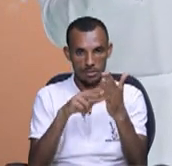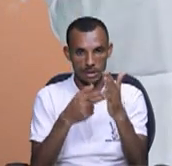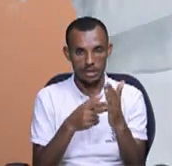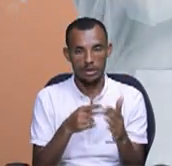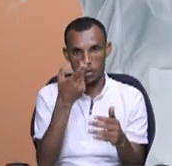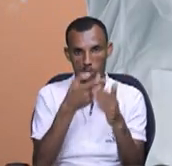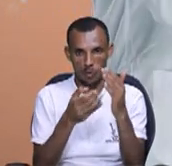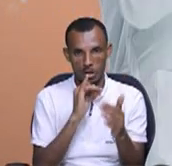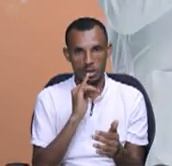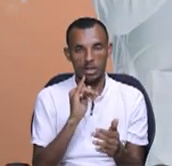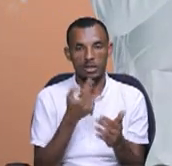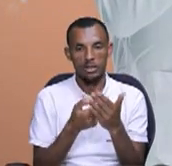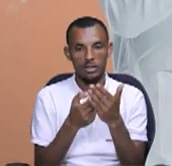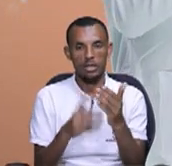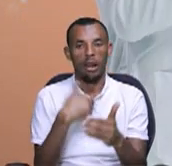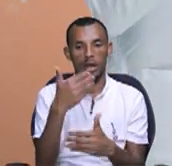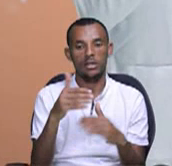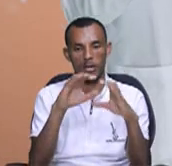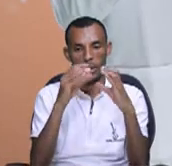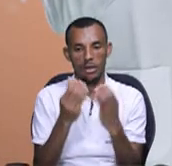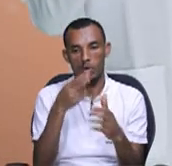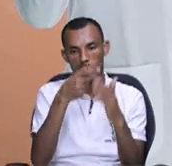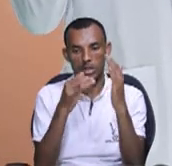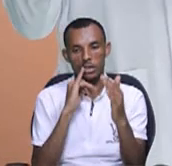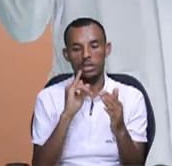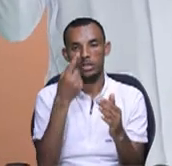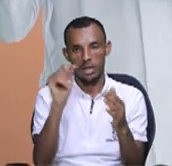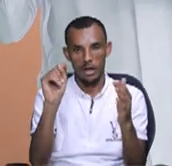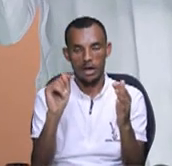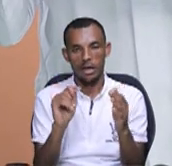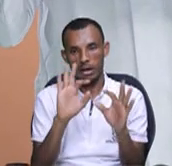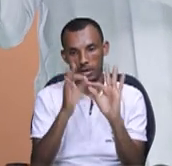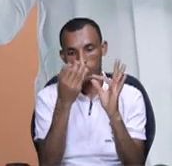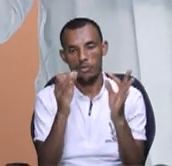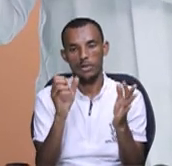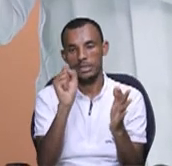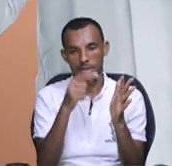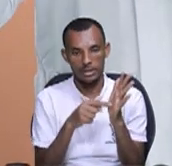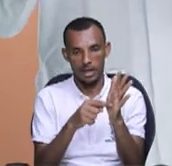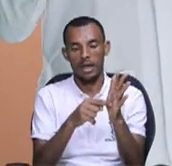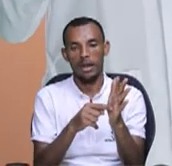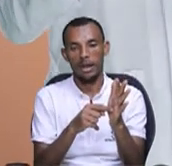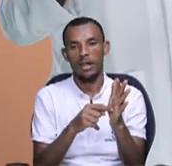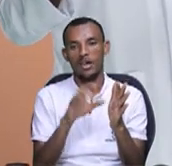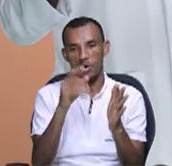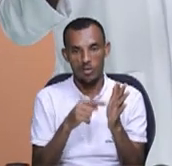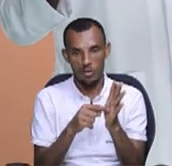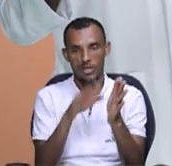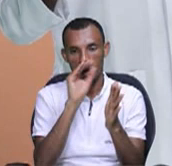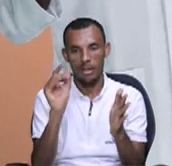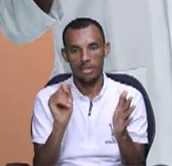what is, this is the next part. What is the definition of sine, cos, and tan? Using right